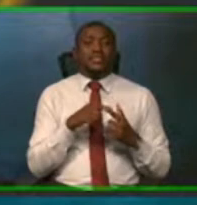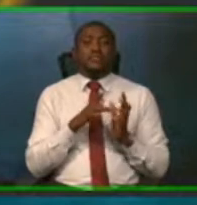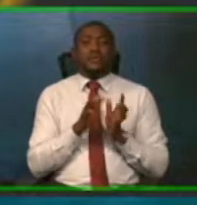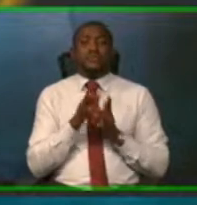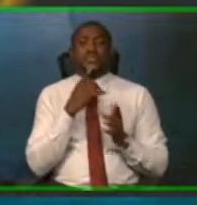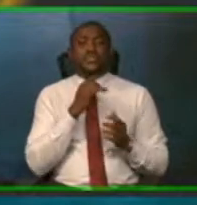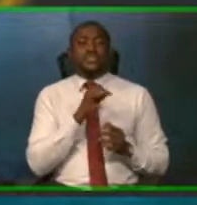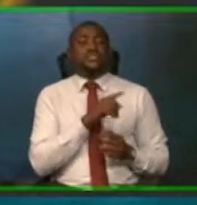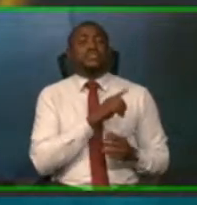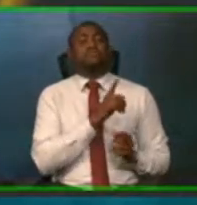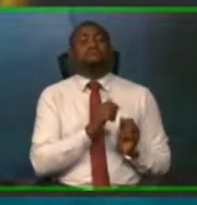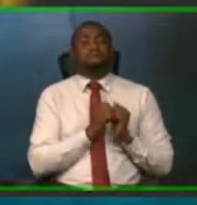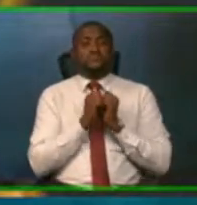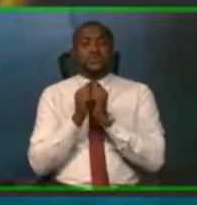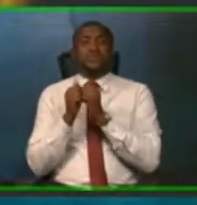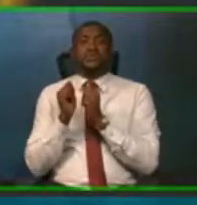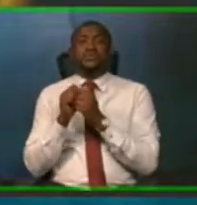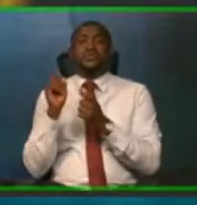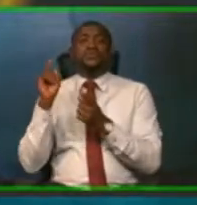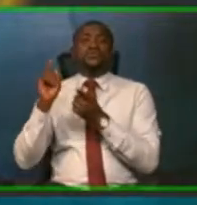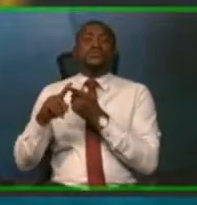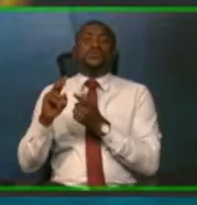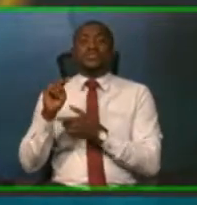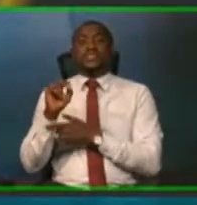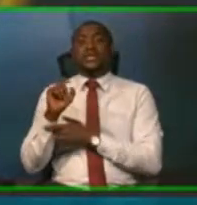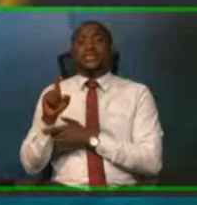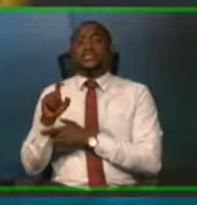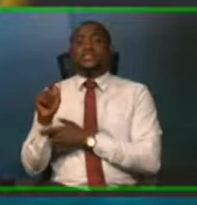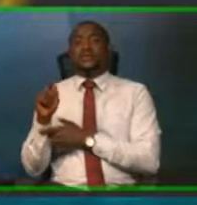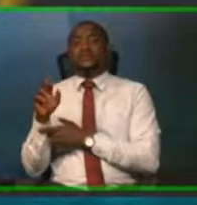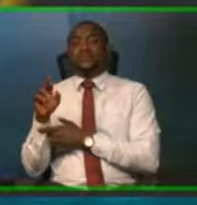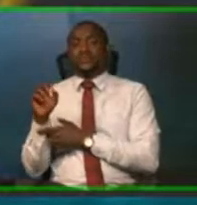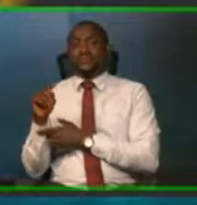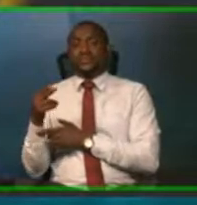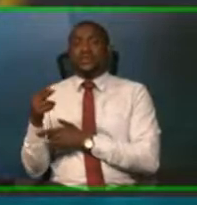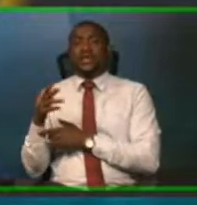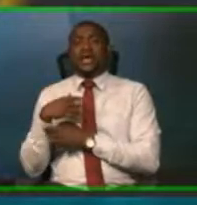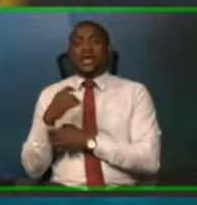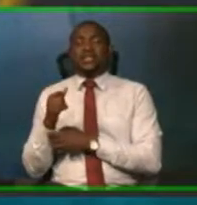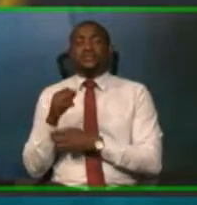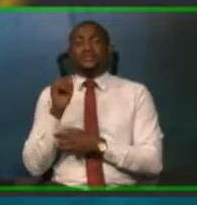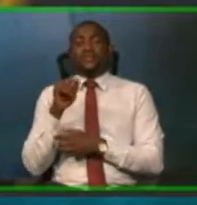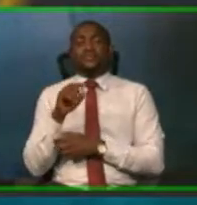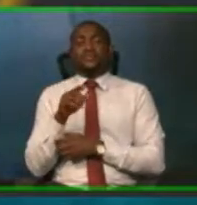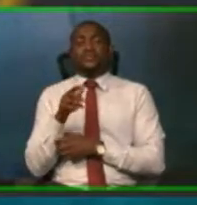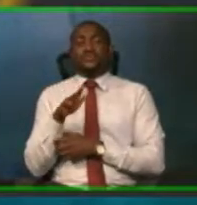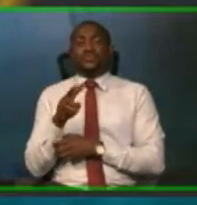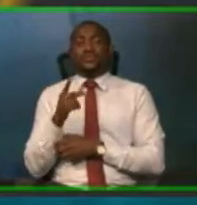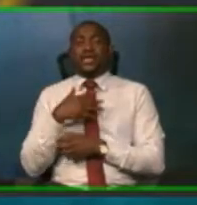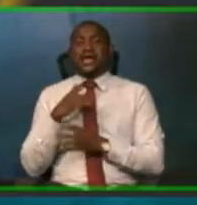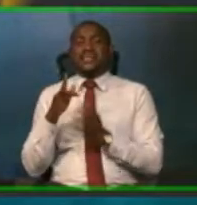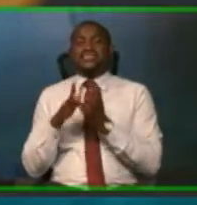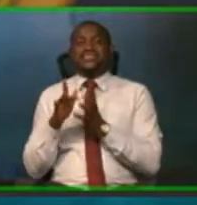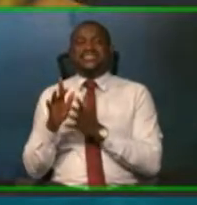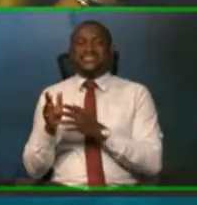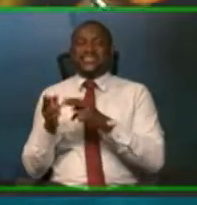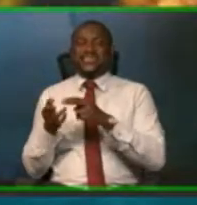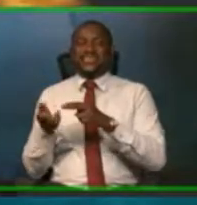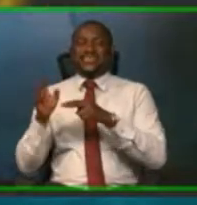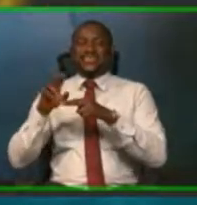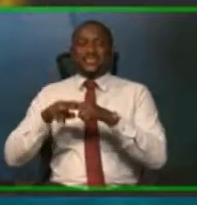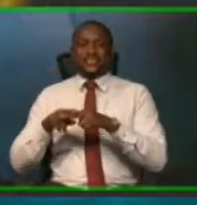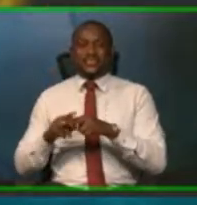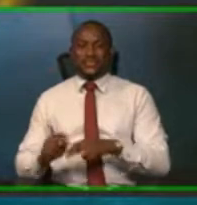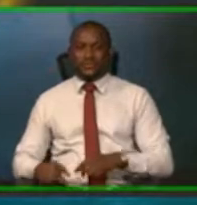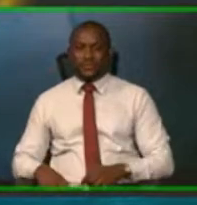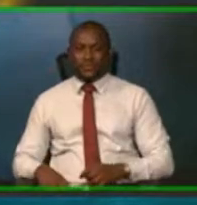he went down to them to Nazareth. And now verse 52, the verse that we know. And Jesus increased.